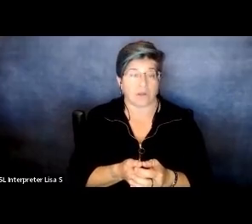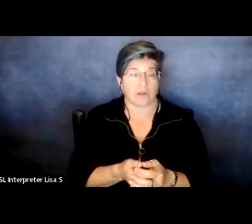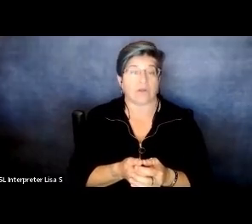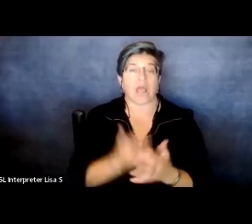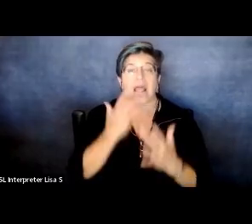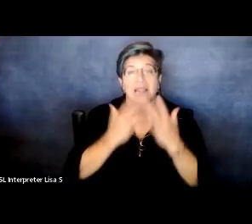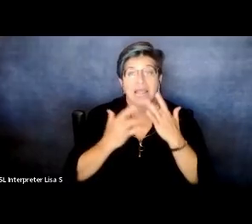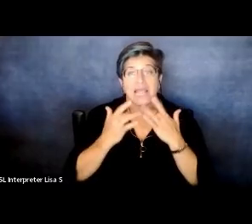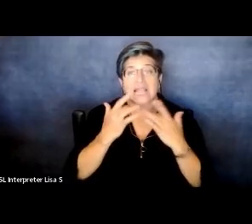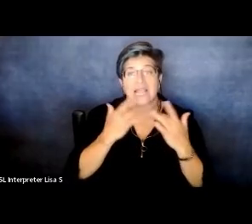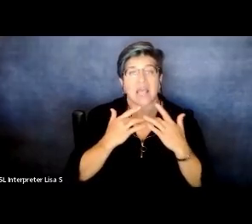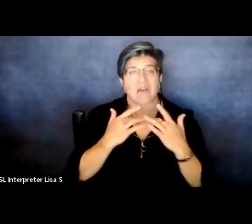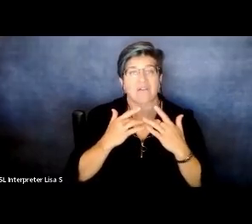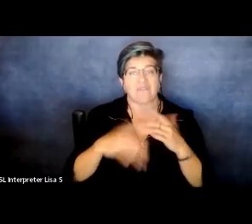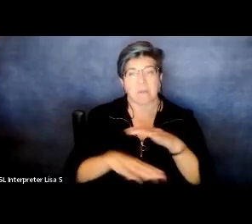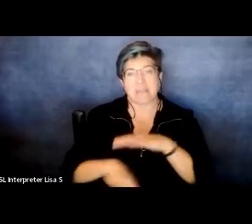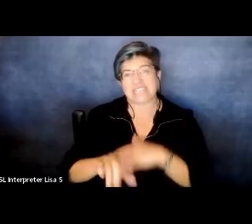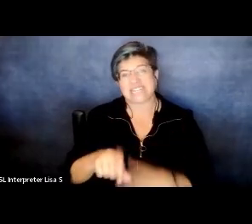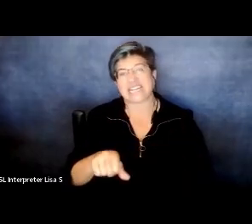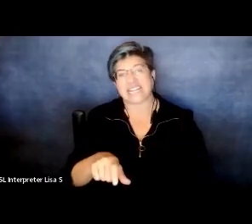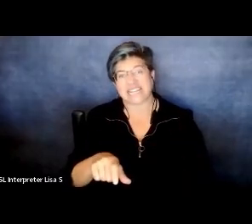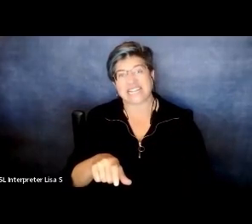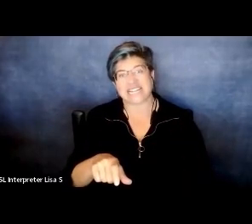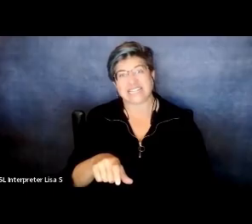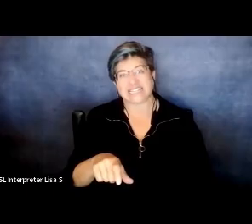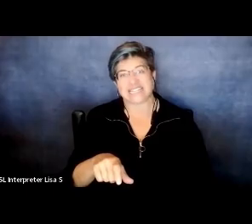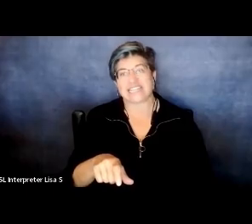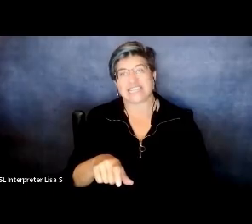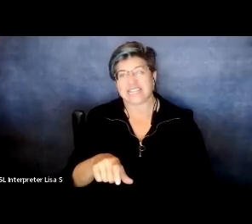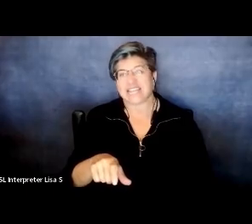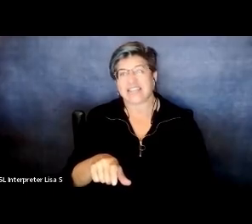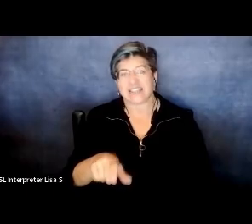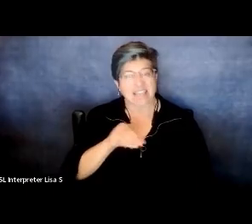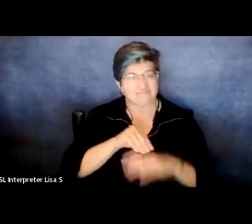lack of basic needs that make people vulnerable to